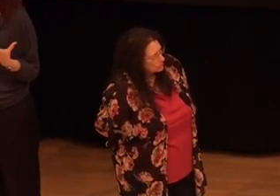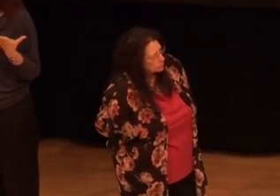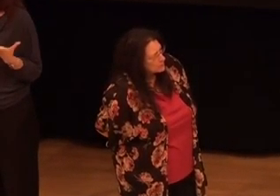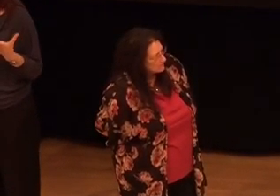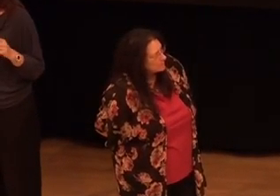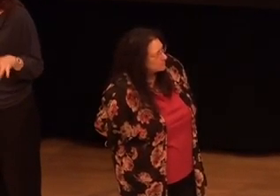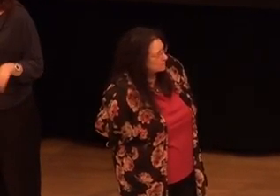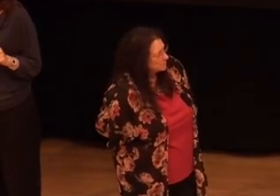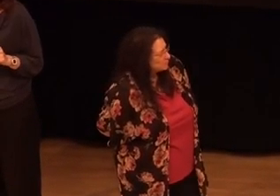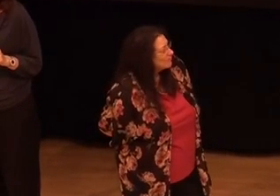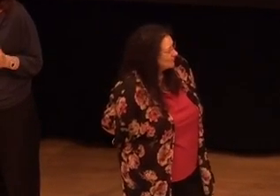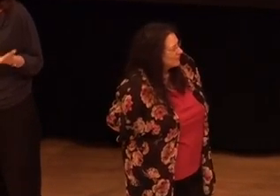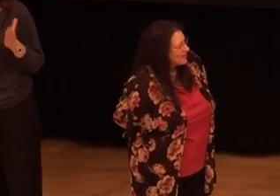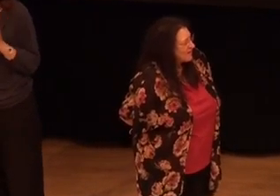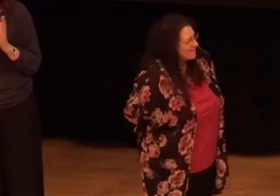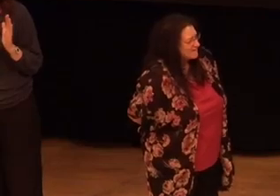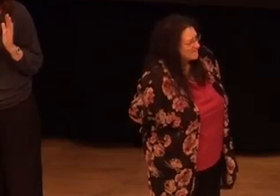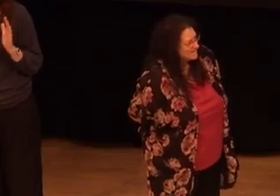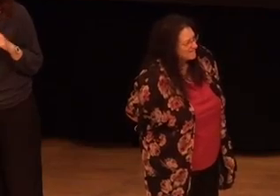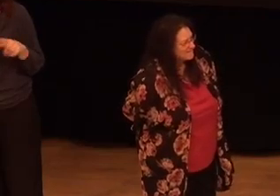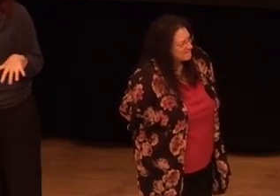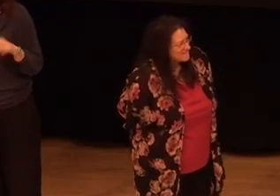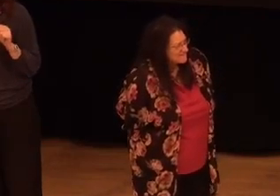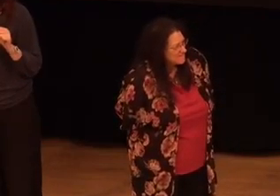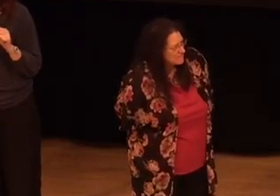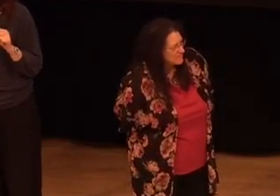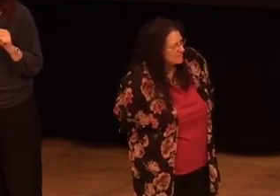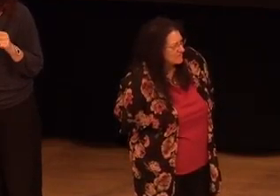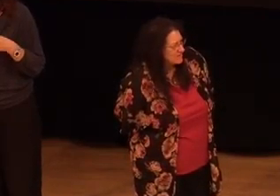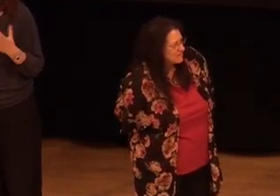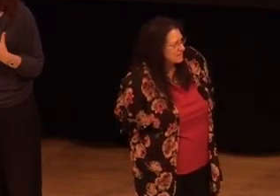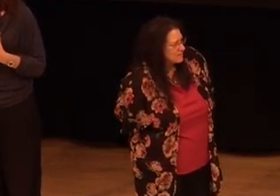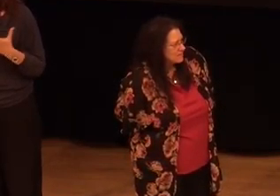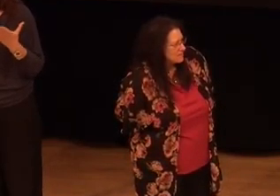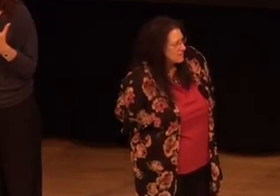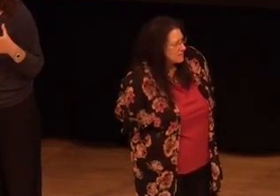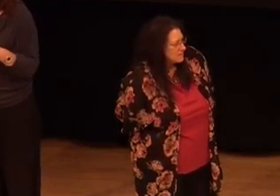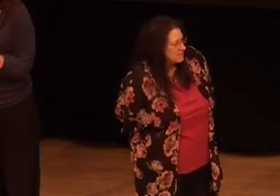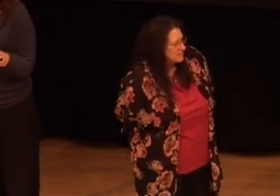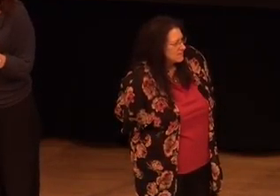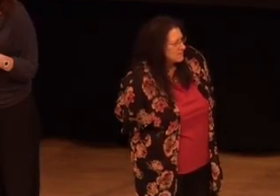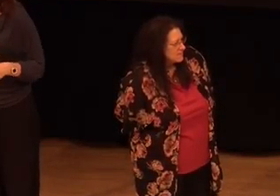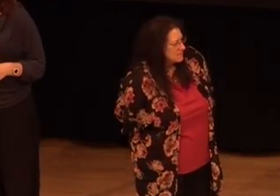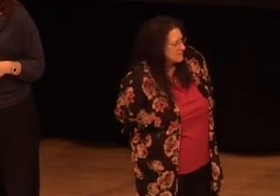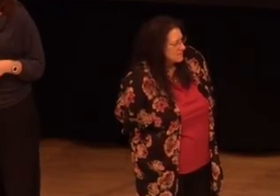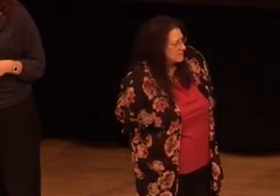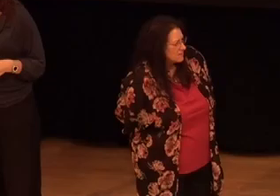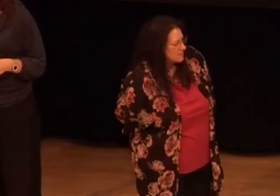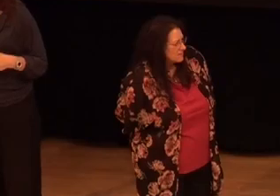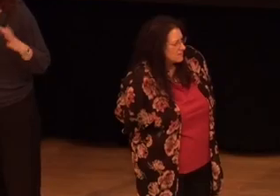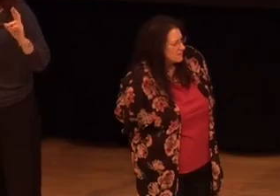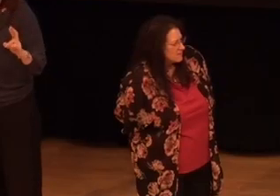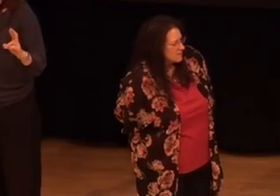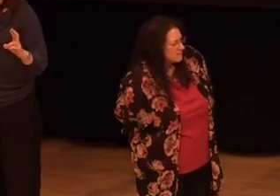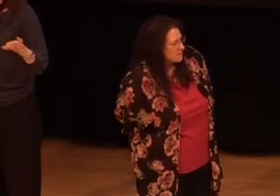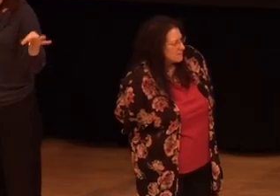I want to ask someone else or an organisation to host a screening so that then you can buy a ticket in your area. So that hopefully